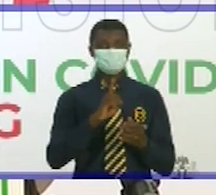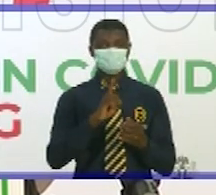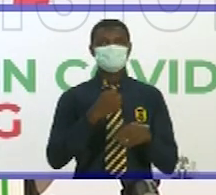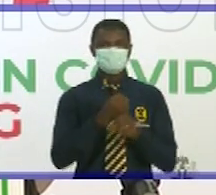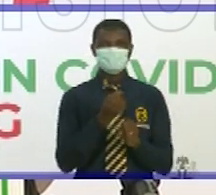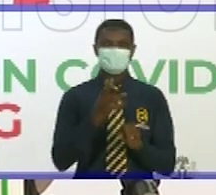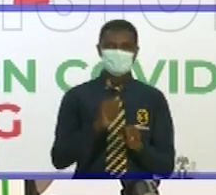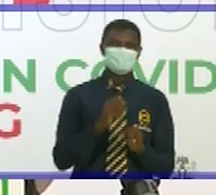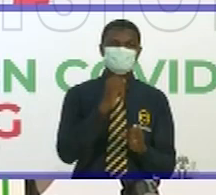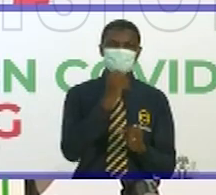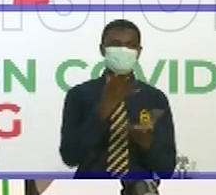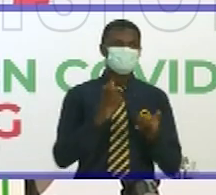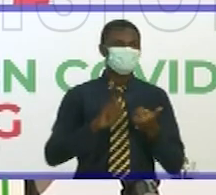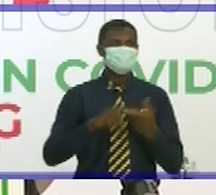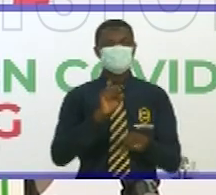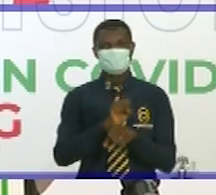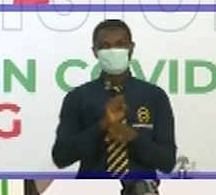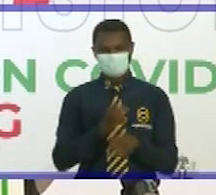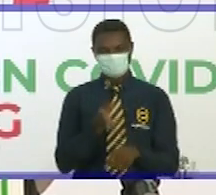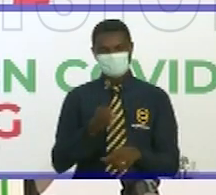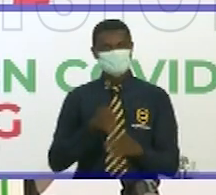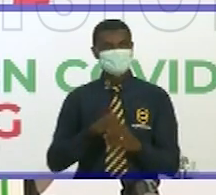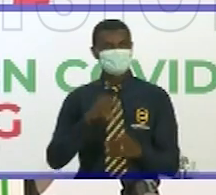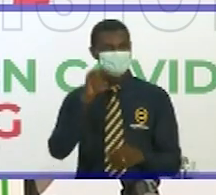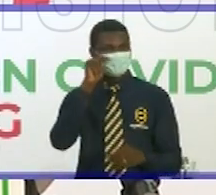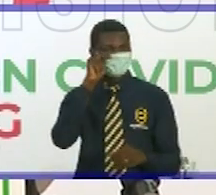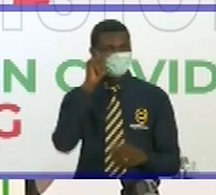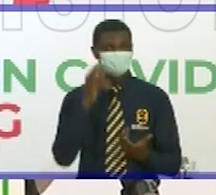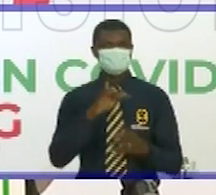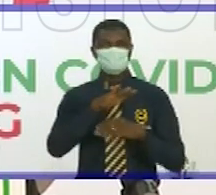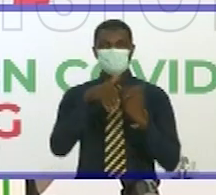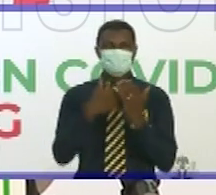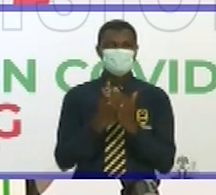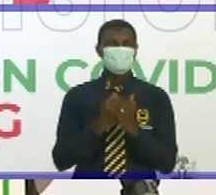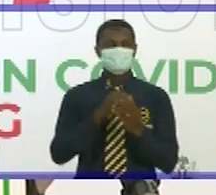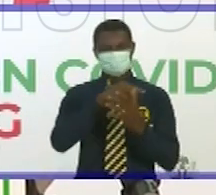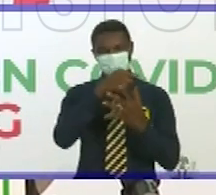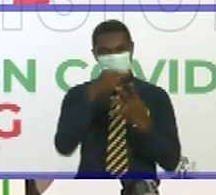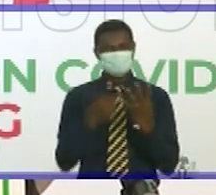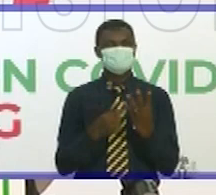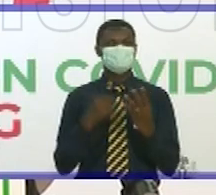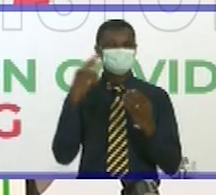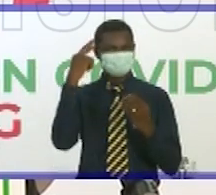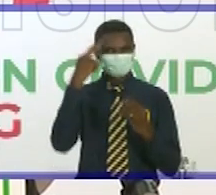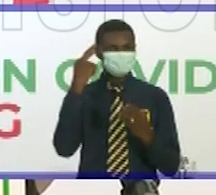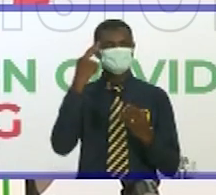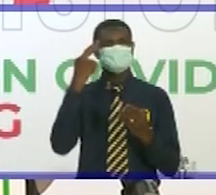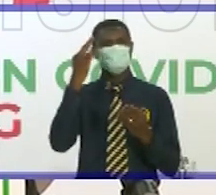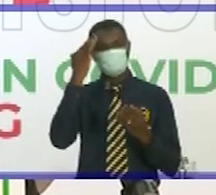o le ma fe lo bo se je ko lo so gbogbo awon kan bayi o pelu nkan ti